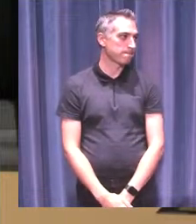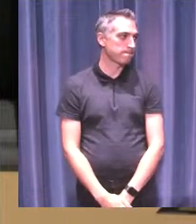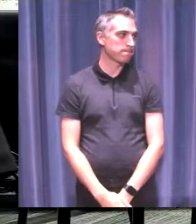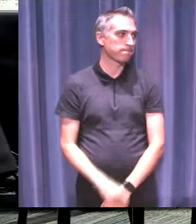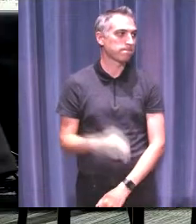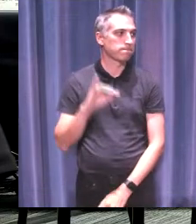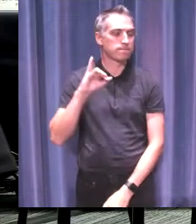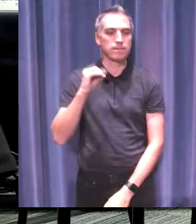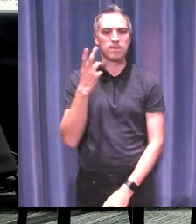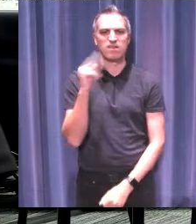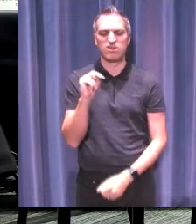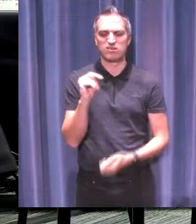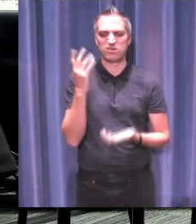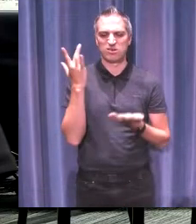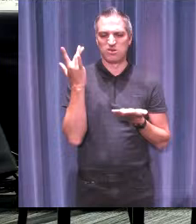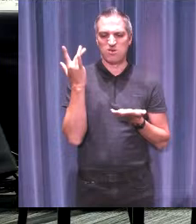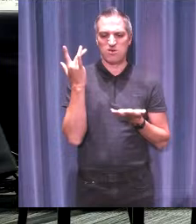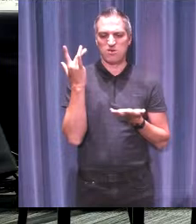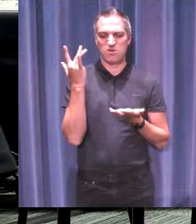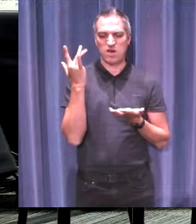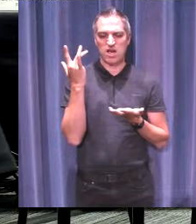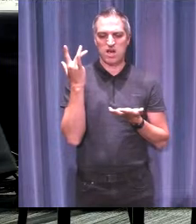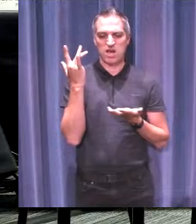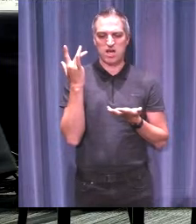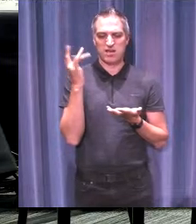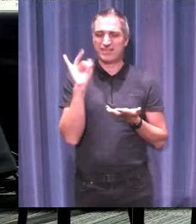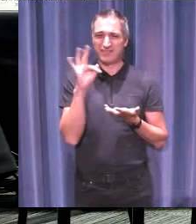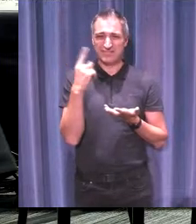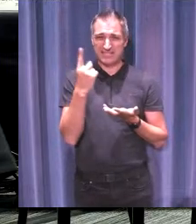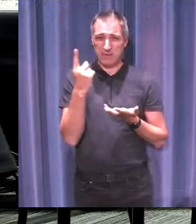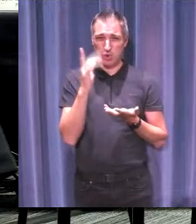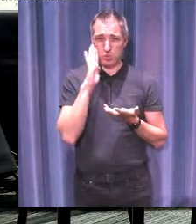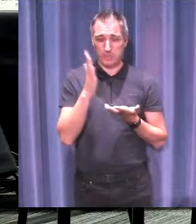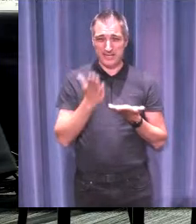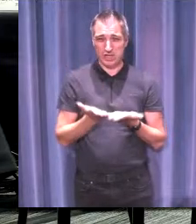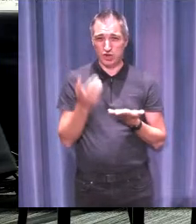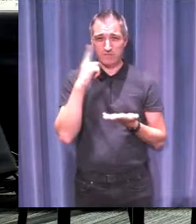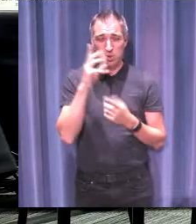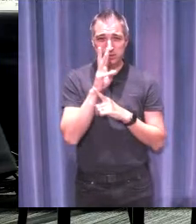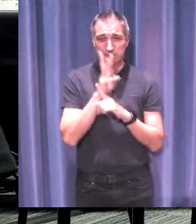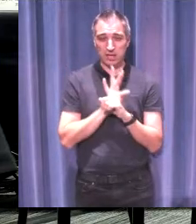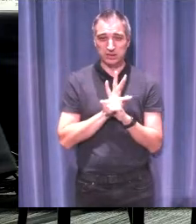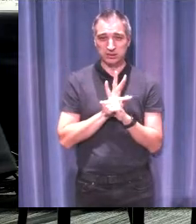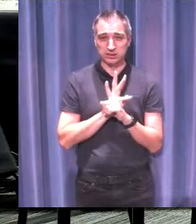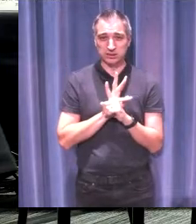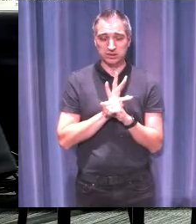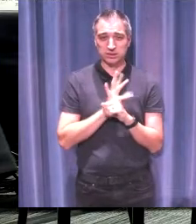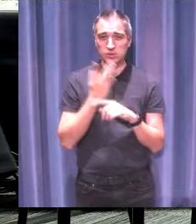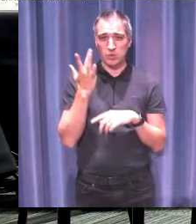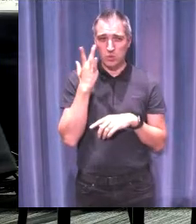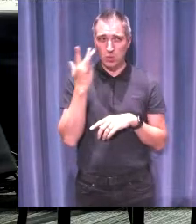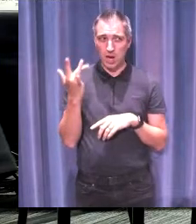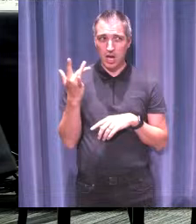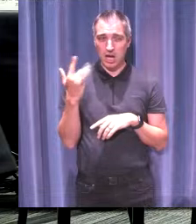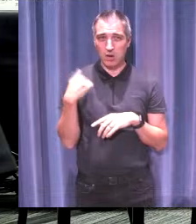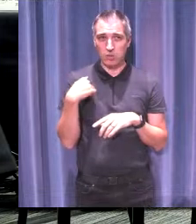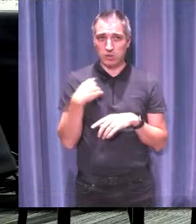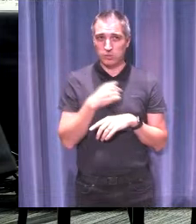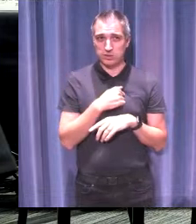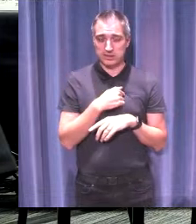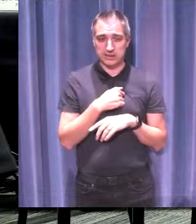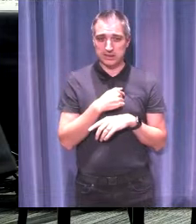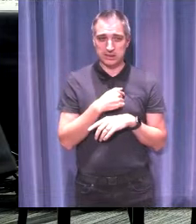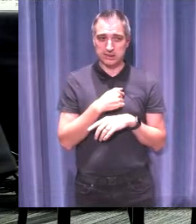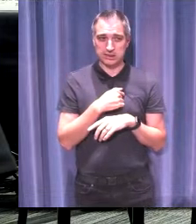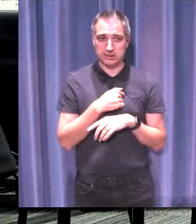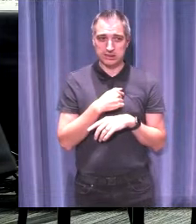why would we go down with this, again, if someone's going to be here for 6 months, why would we go down